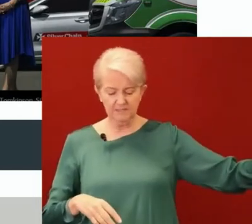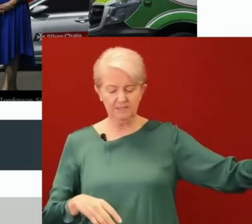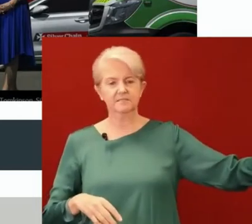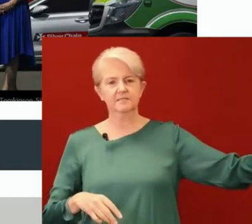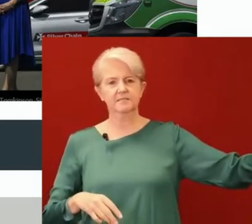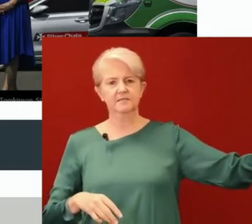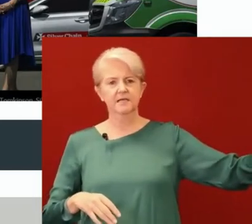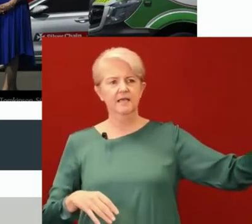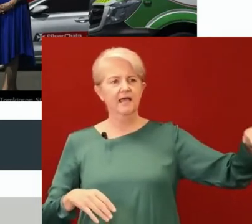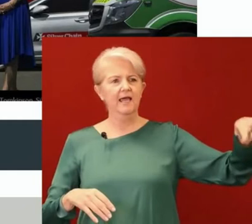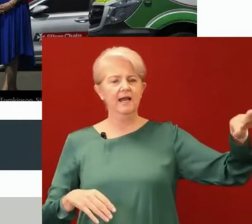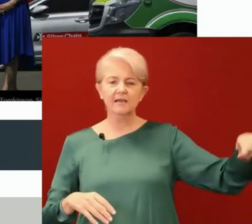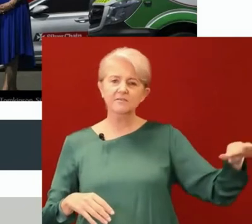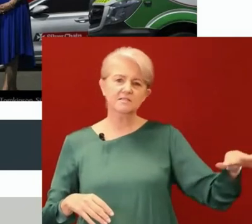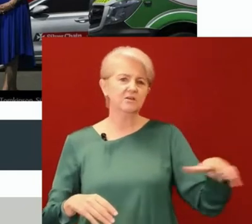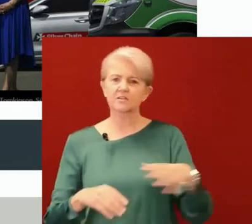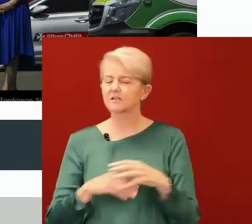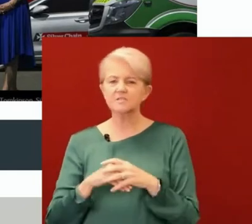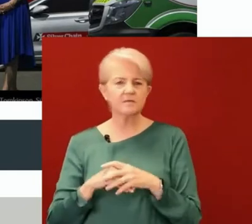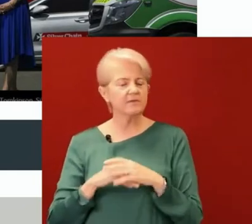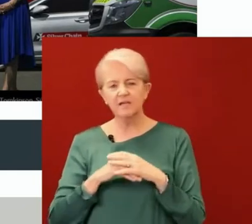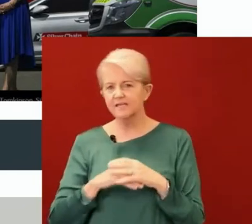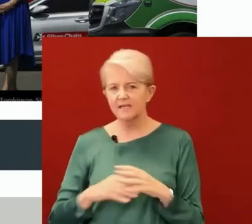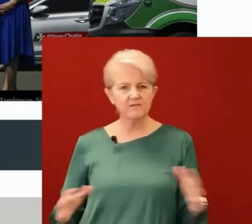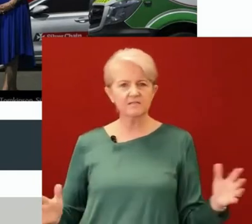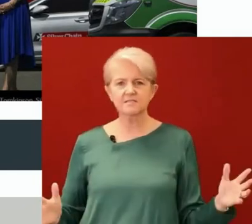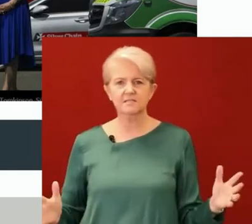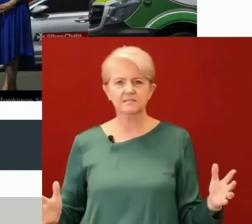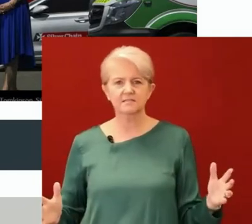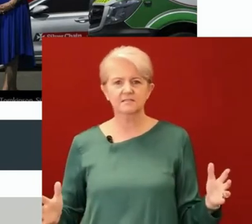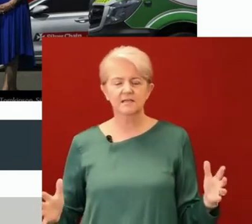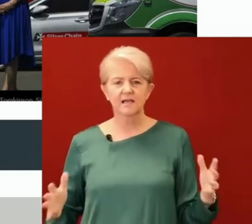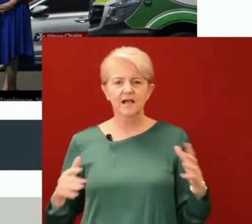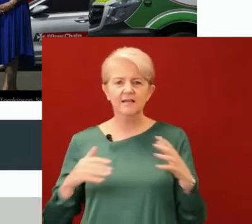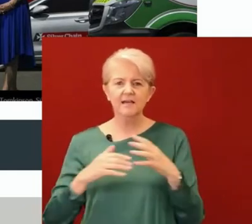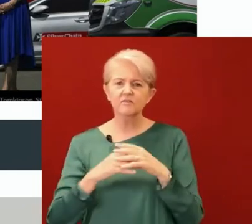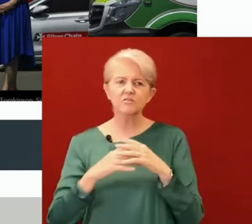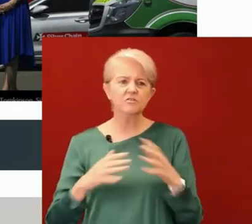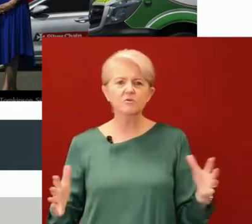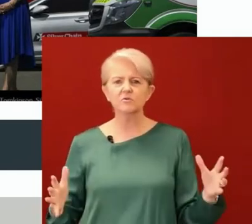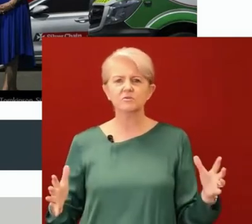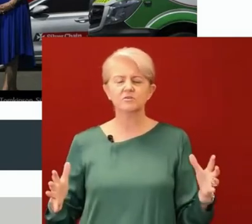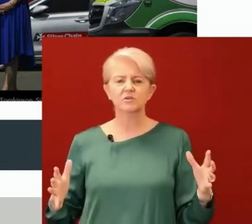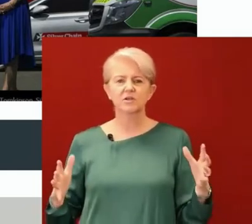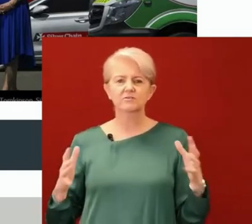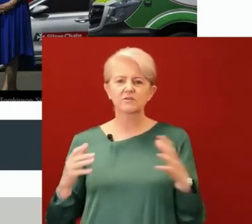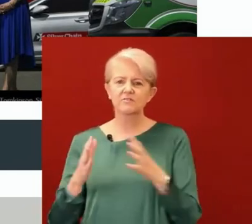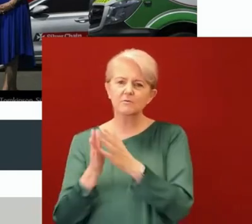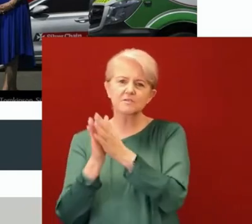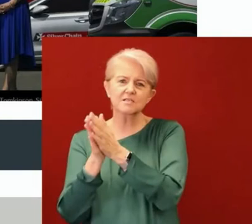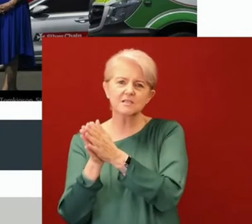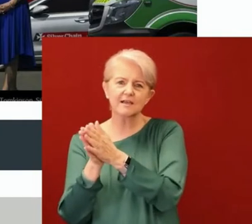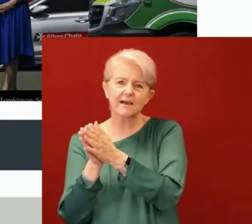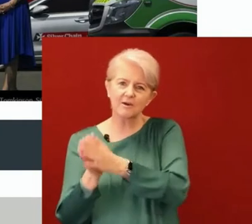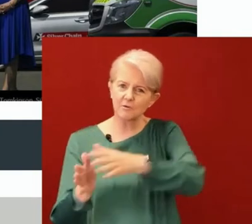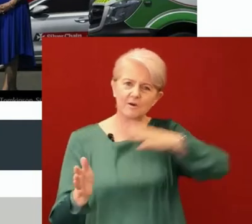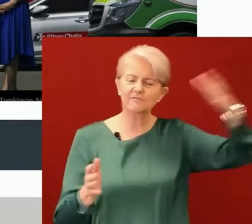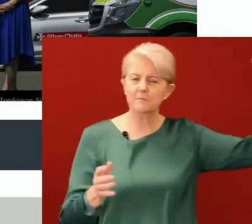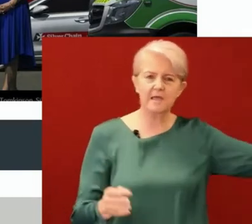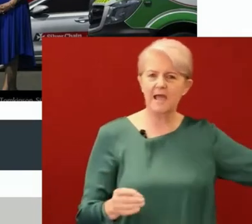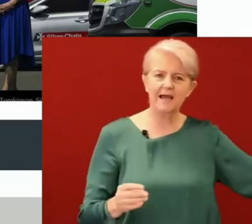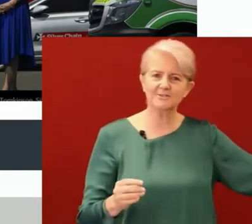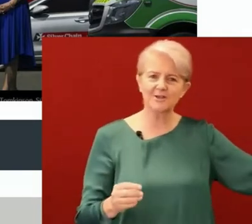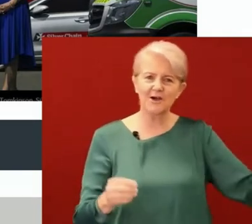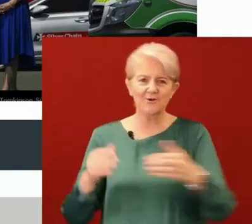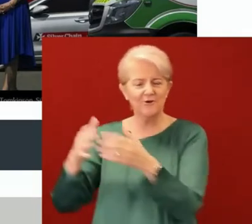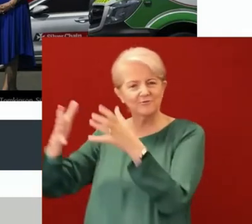WA Police. And I have to tell you, that was something I never considered. I never thought that there was a career for